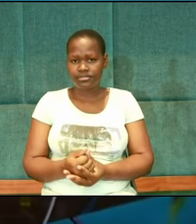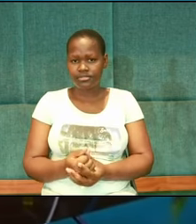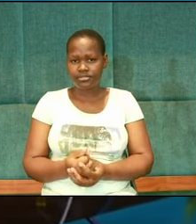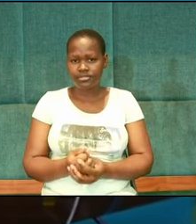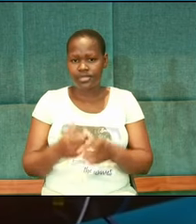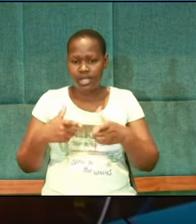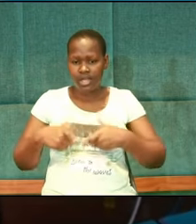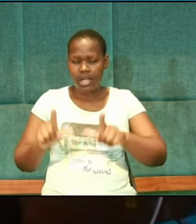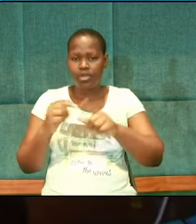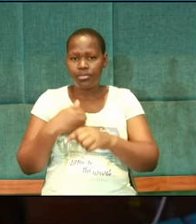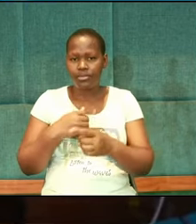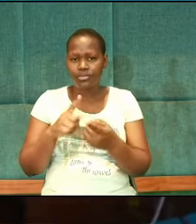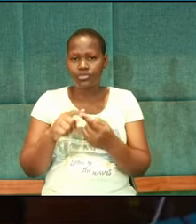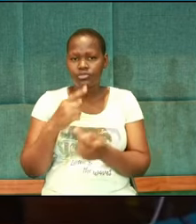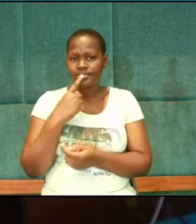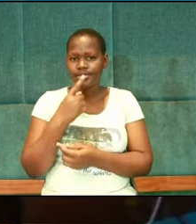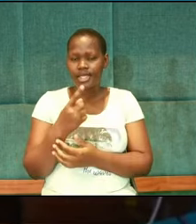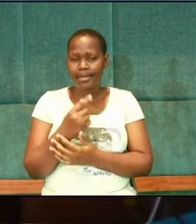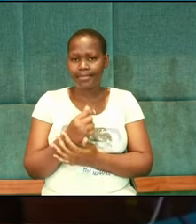Allow me to say,